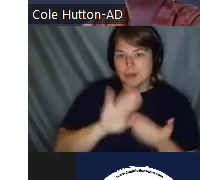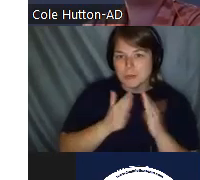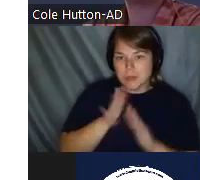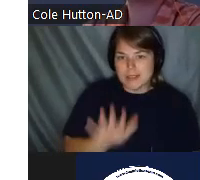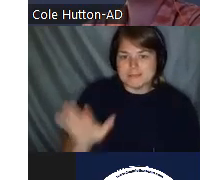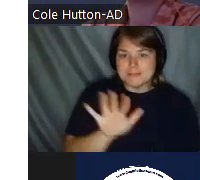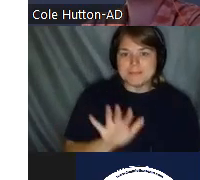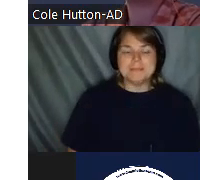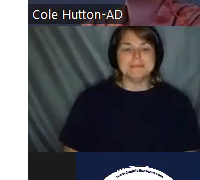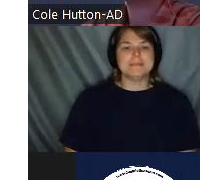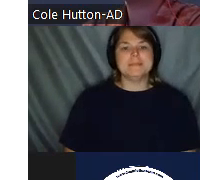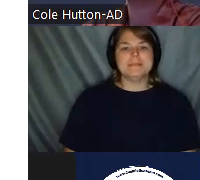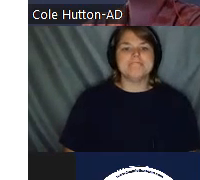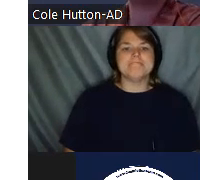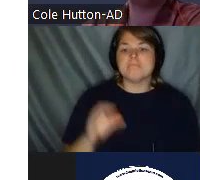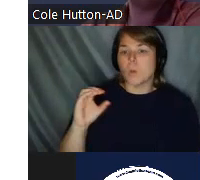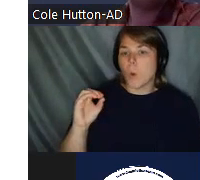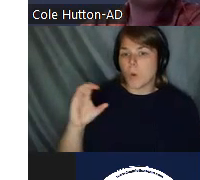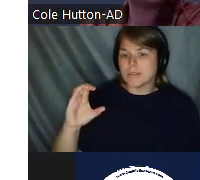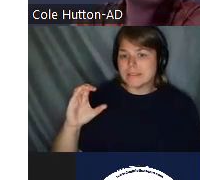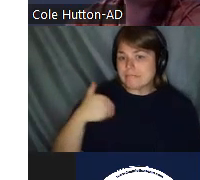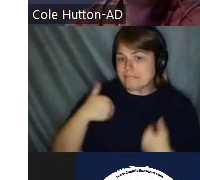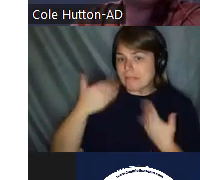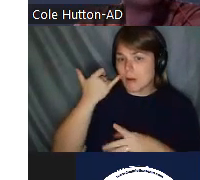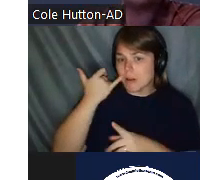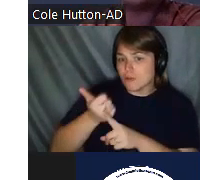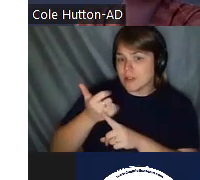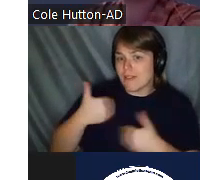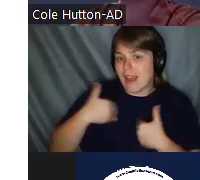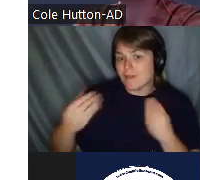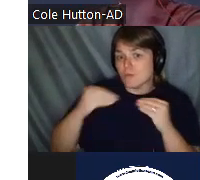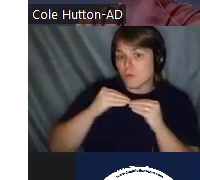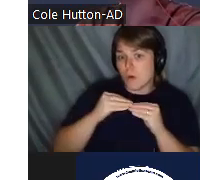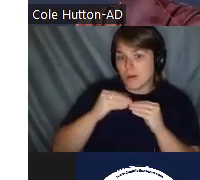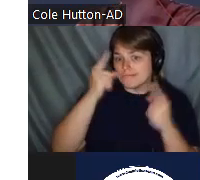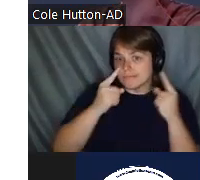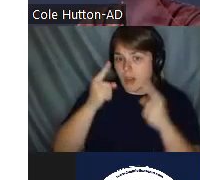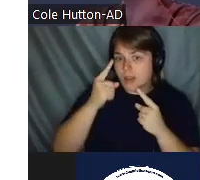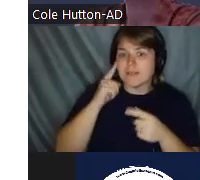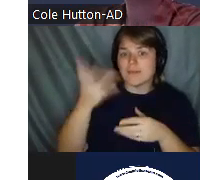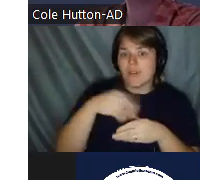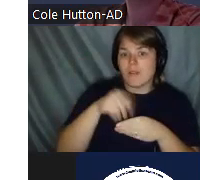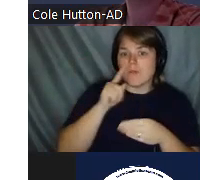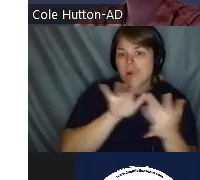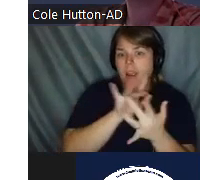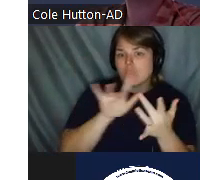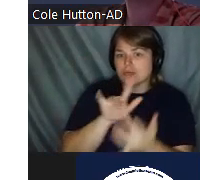And I don't know if OC has any additional thoughts on any of our outreach.